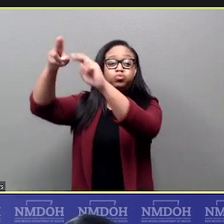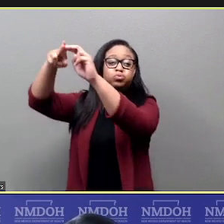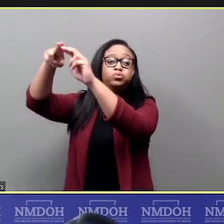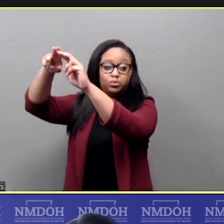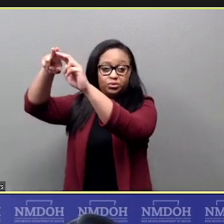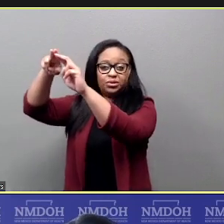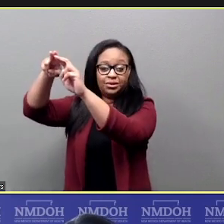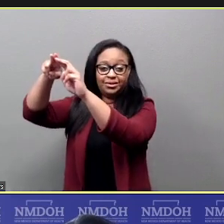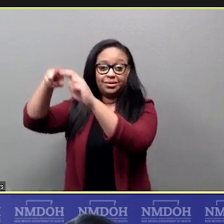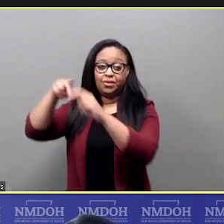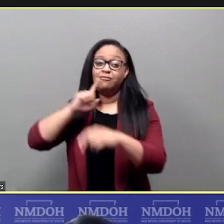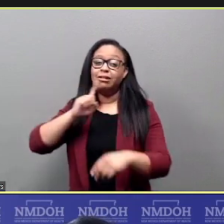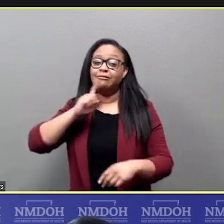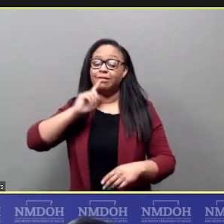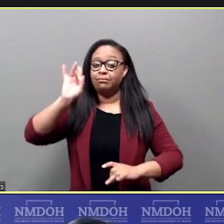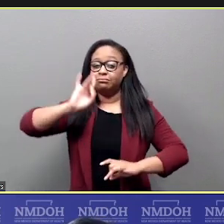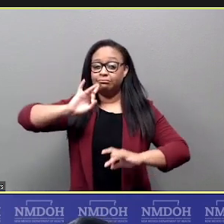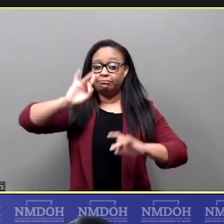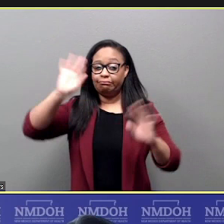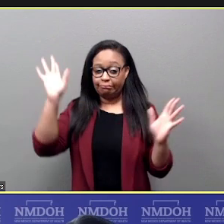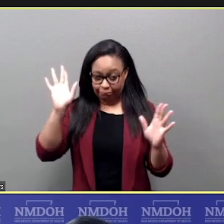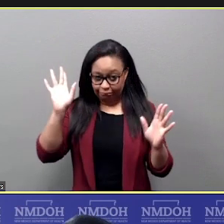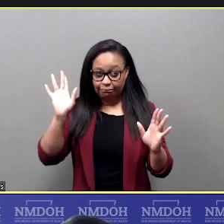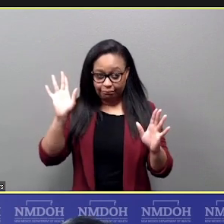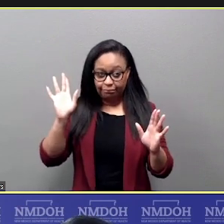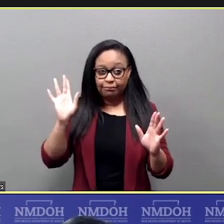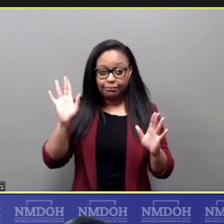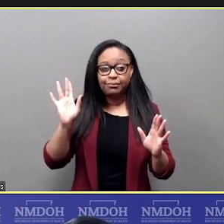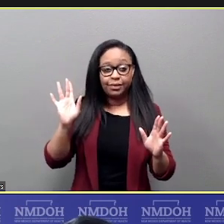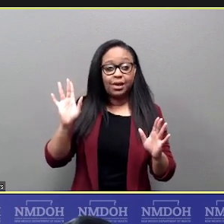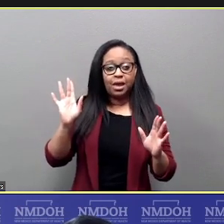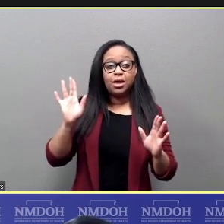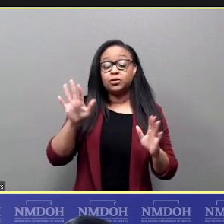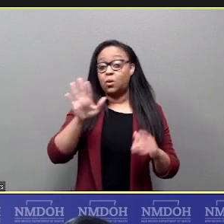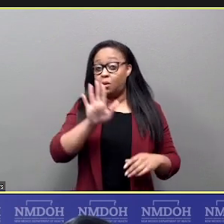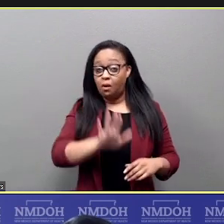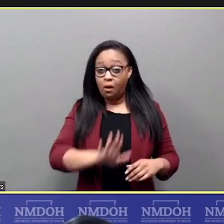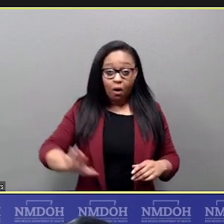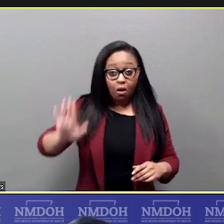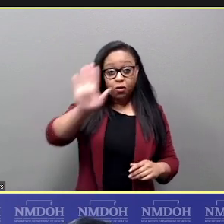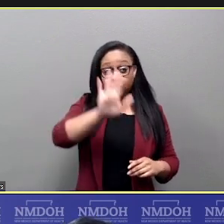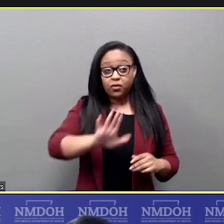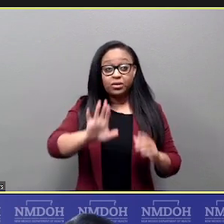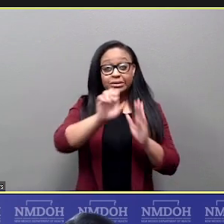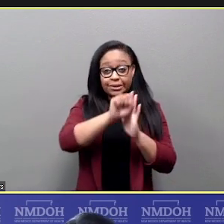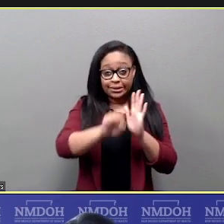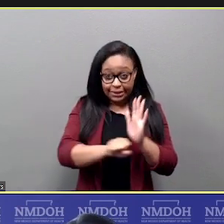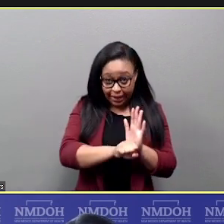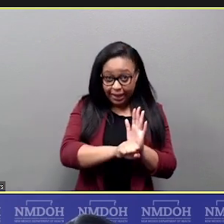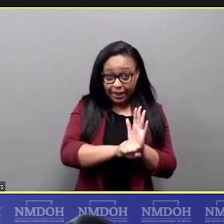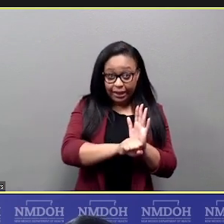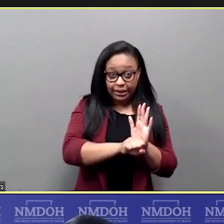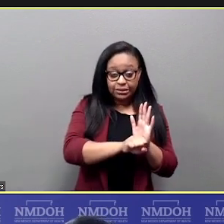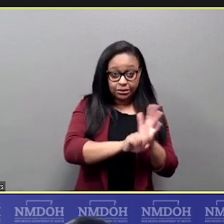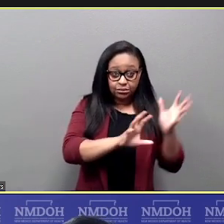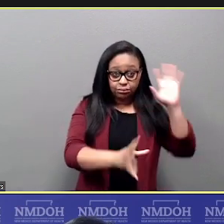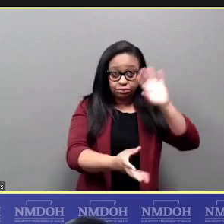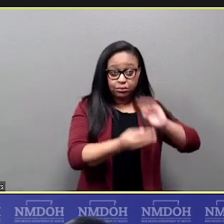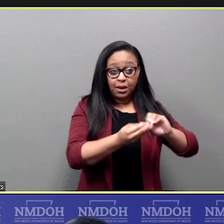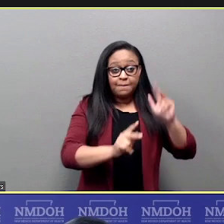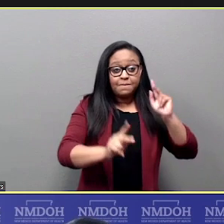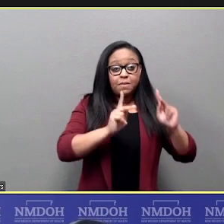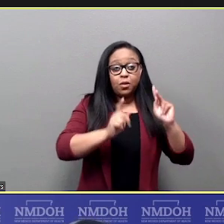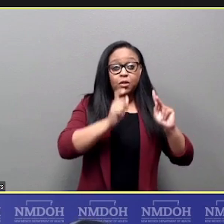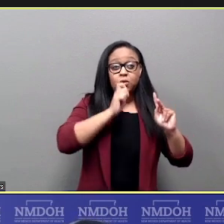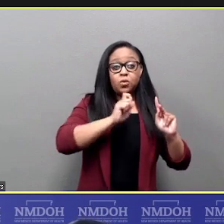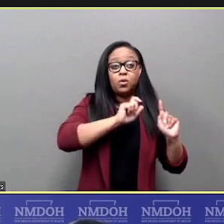14.3% of patient visits statewide are from influenza-like illnesses. And that's really above our